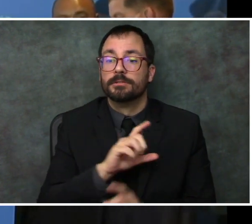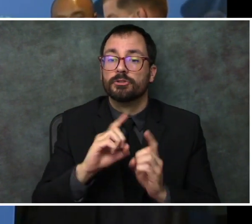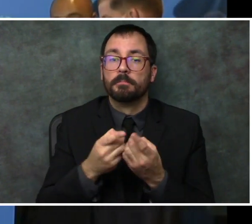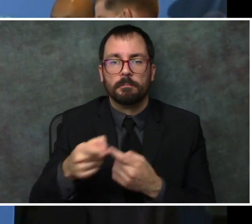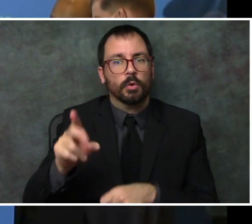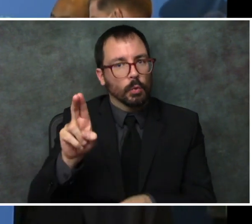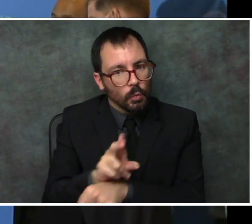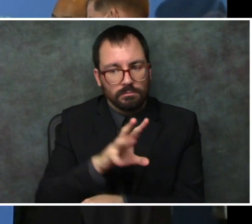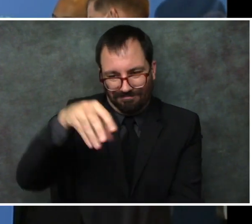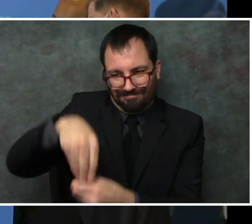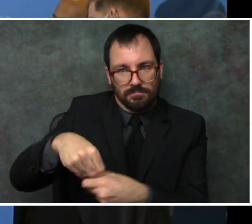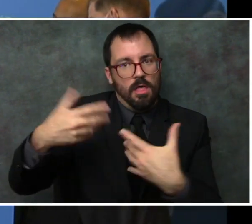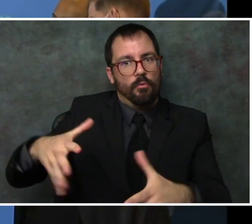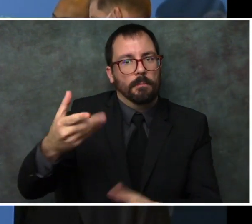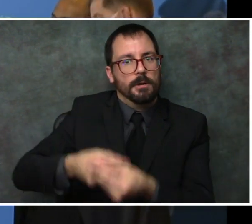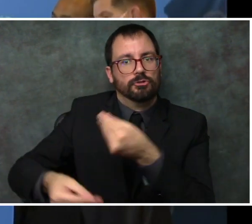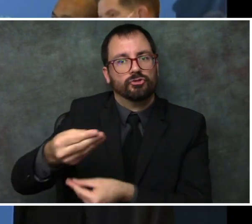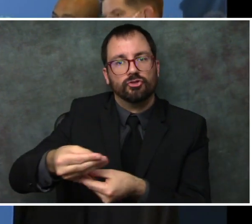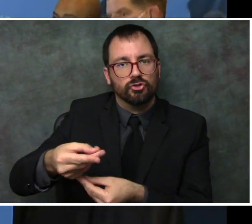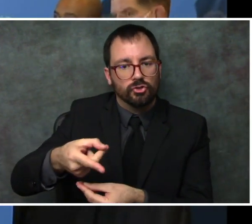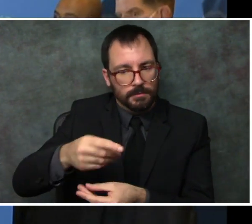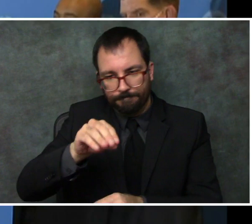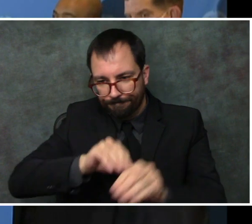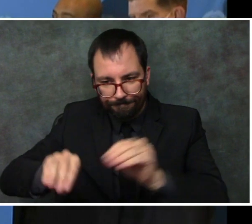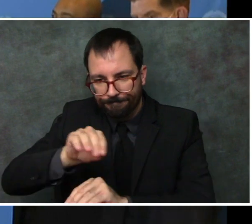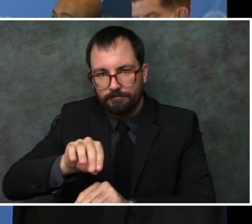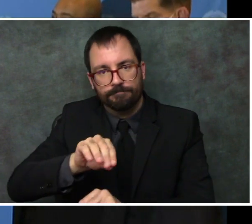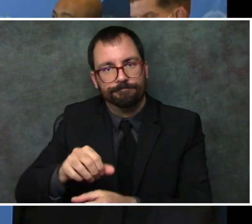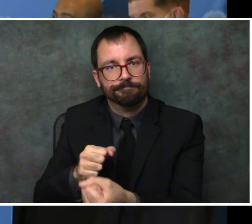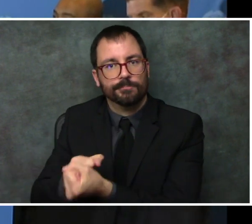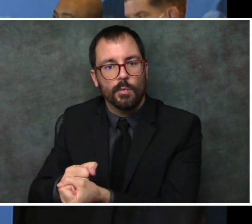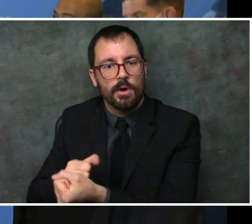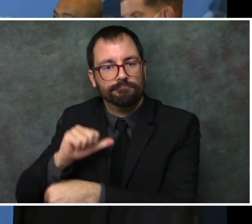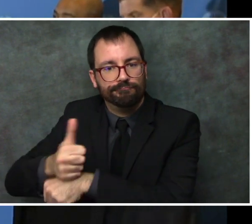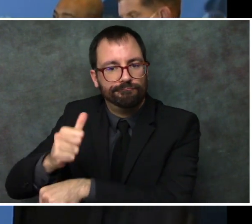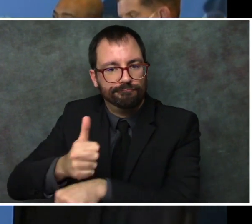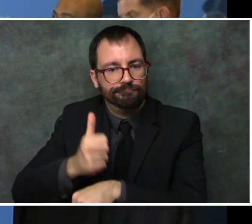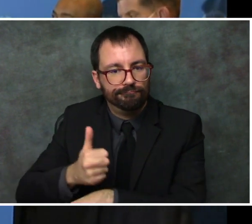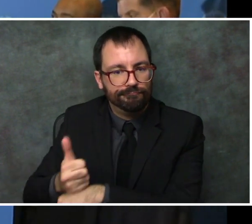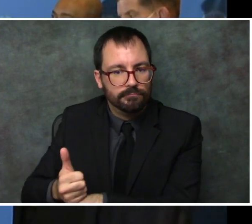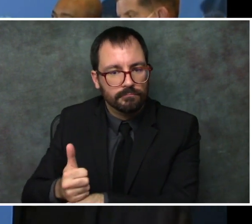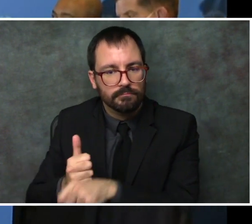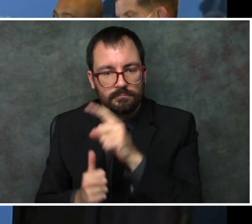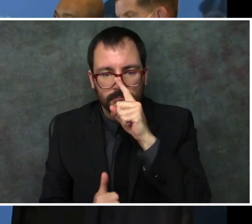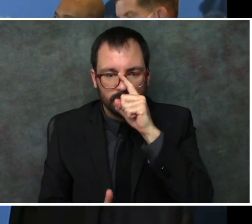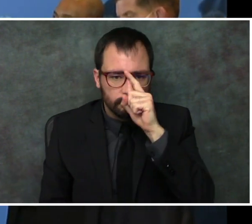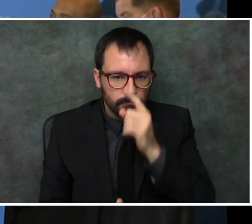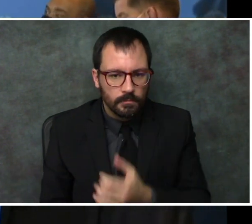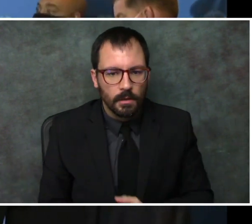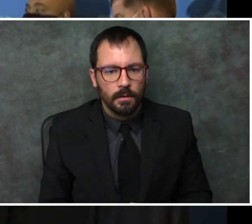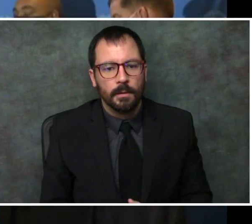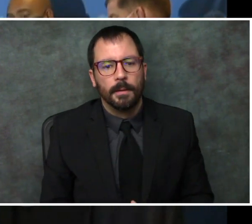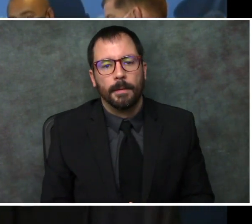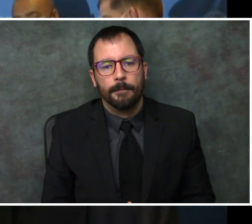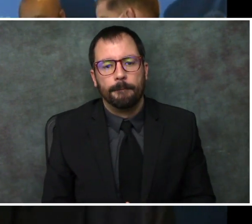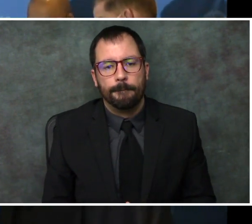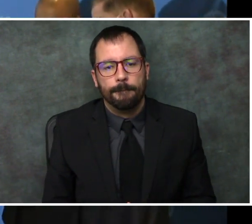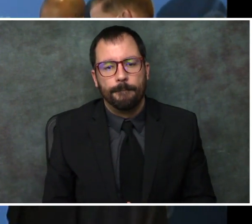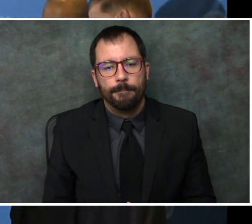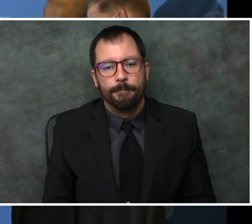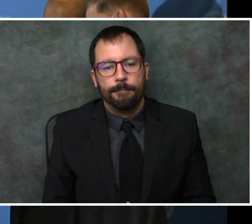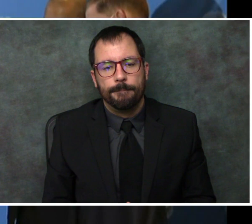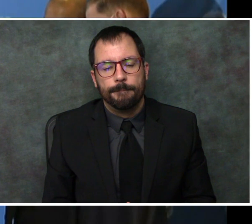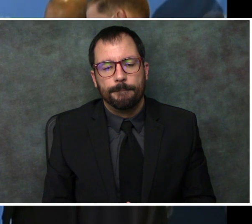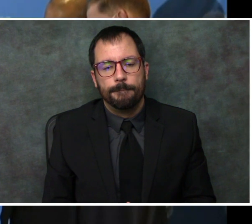the concern around the police department budget, right? So our recommendation does speak to